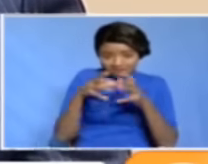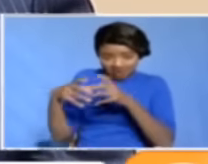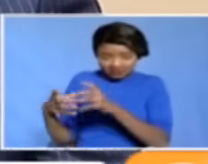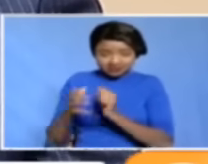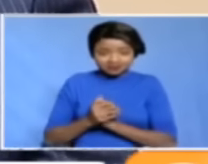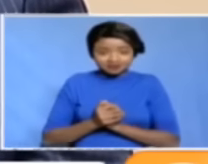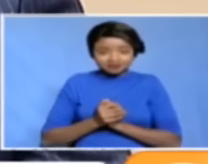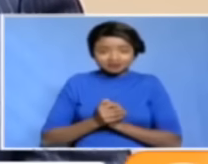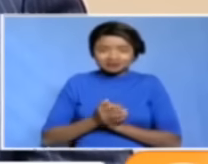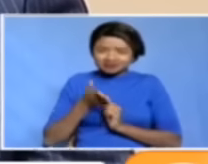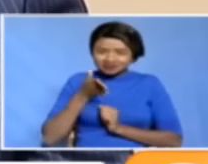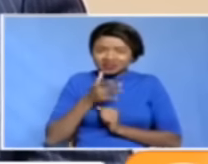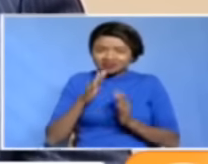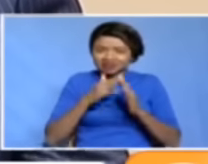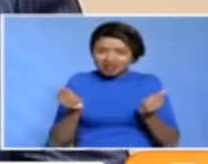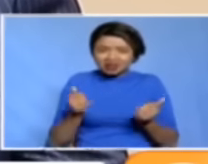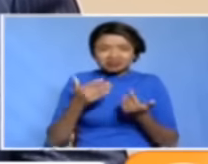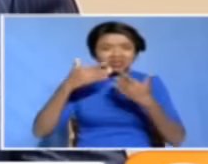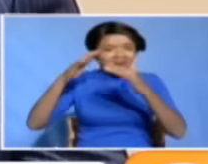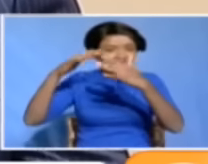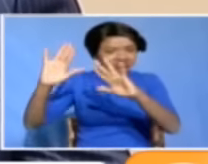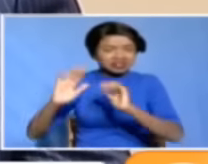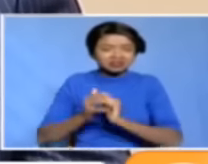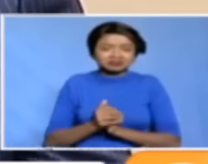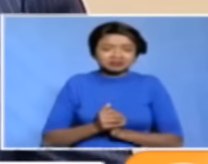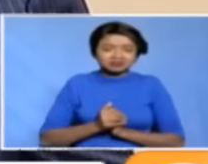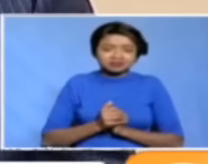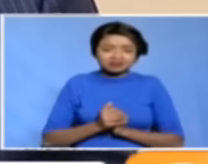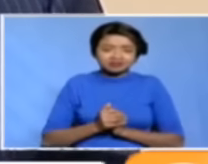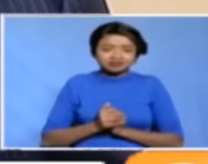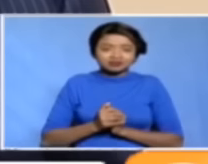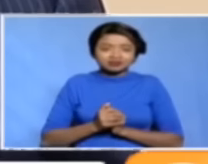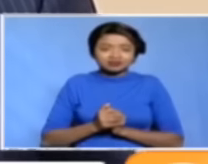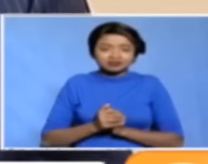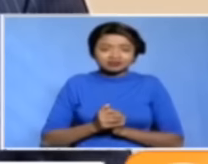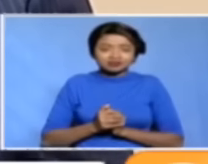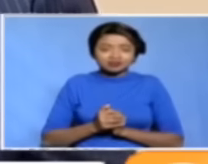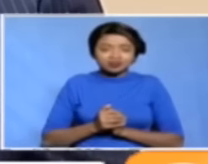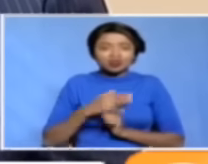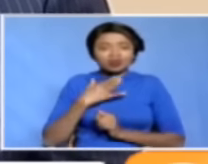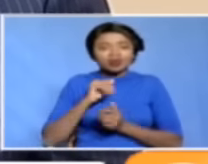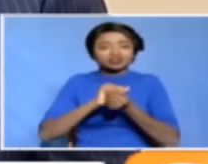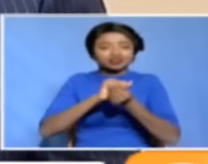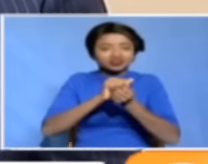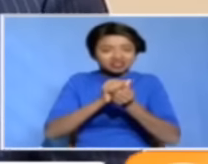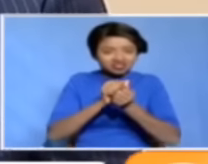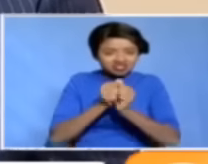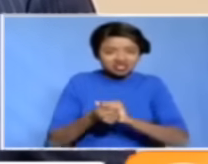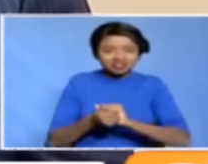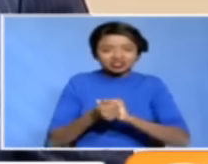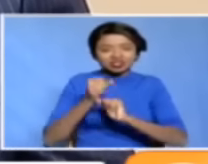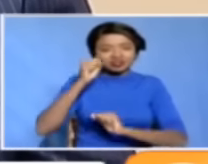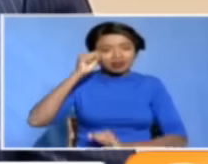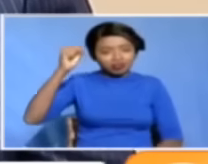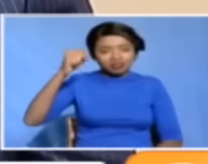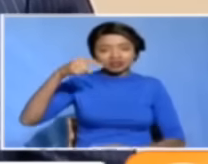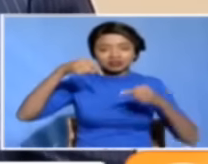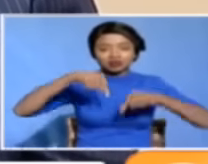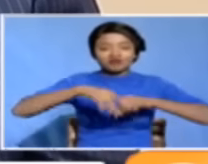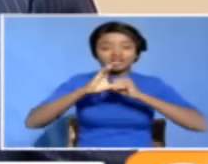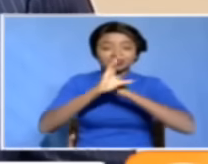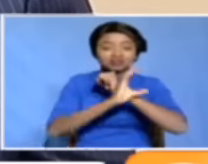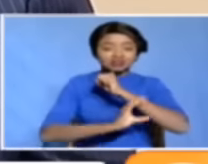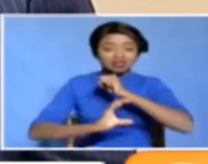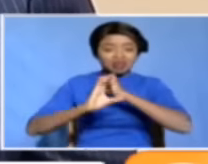house, outside the house, to make sure that we change the narrative, we change the politics of our country,